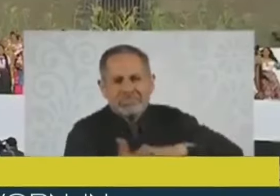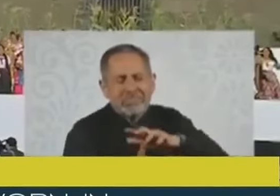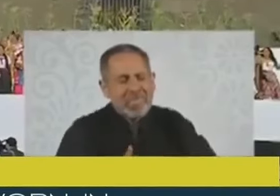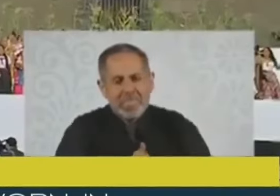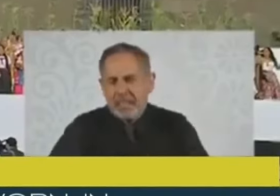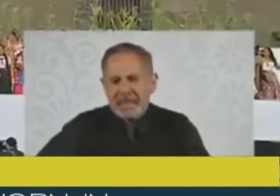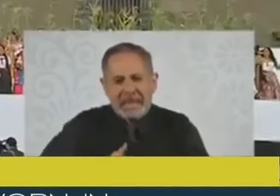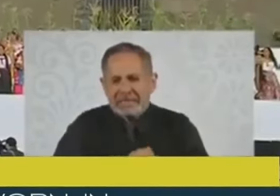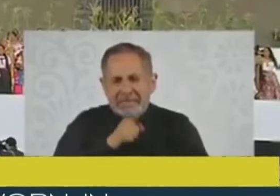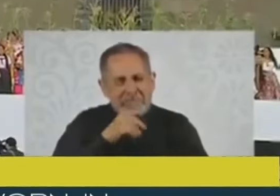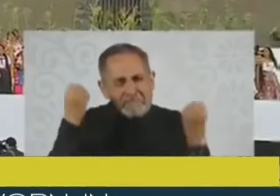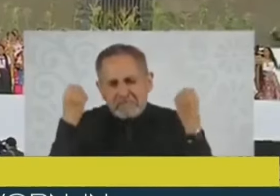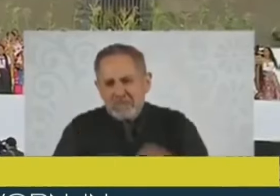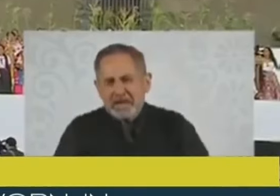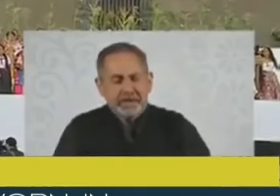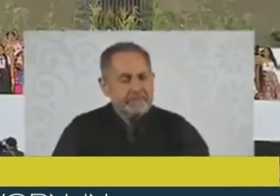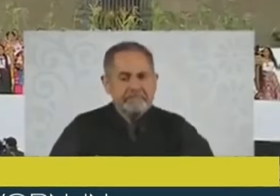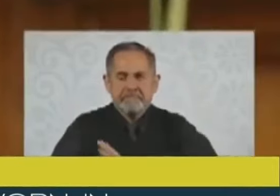country.